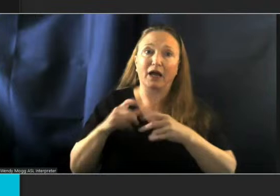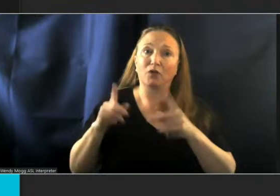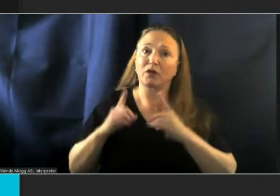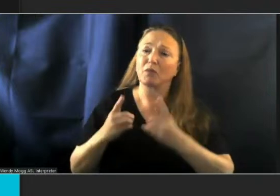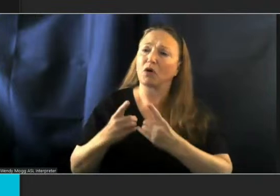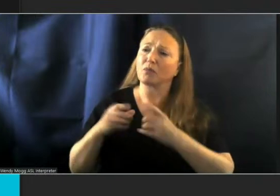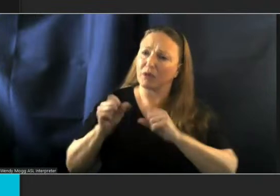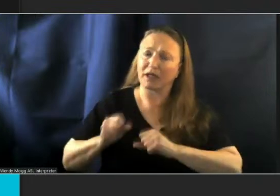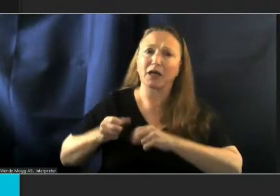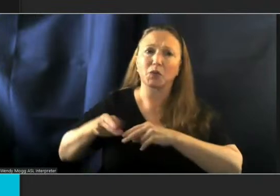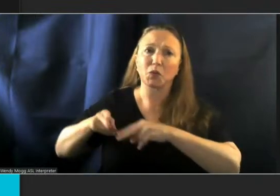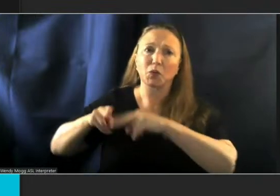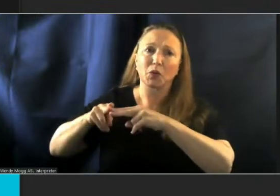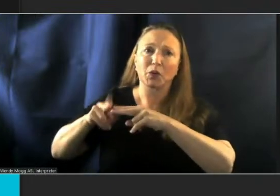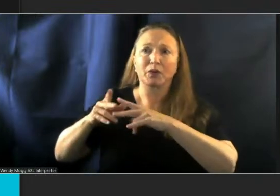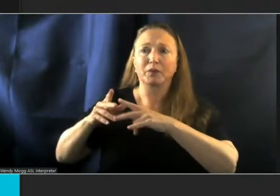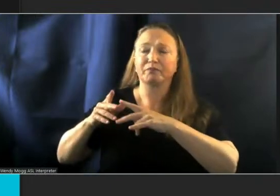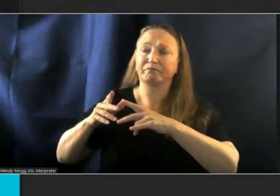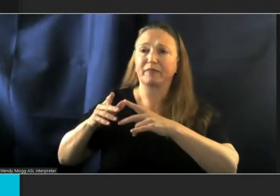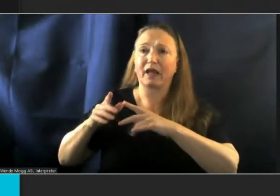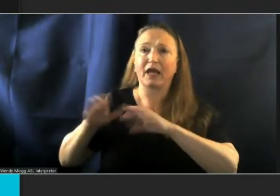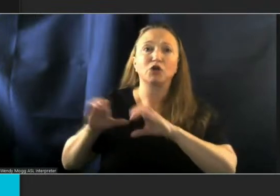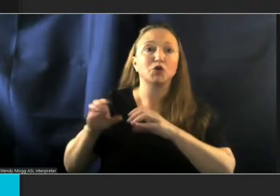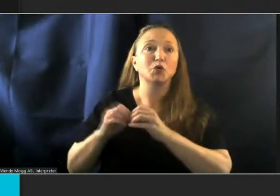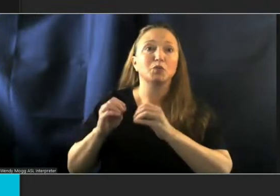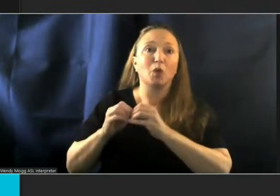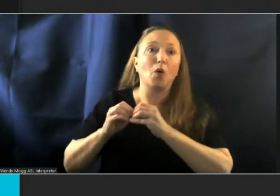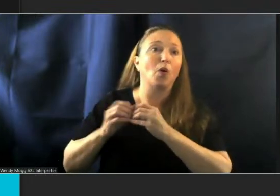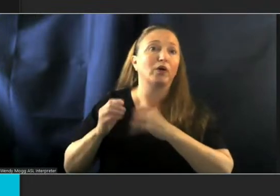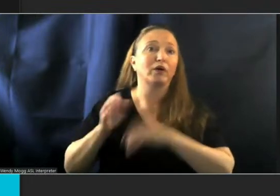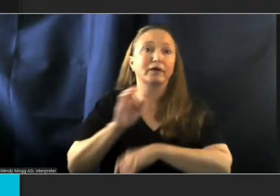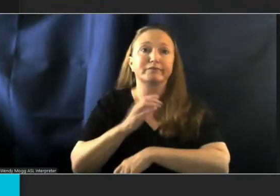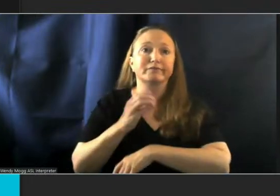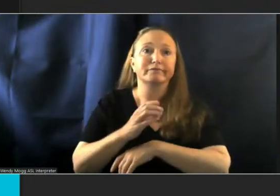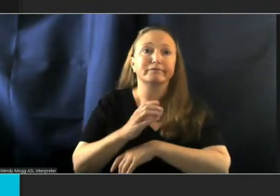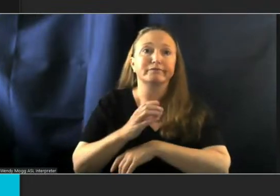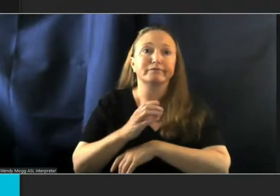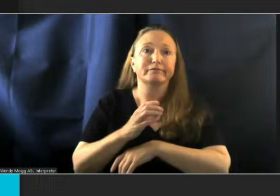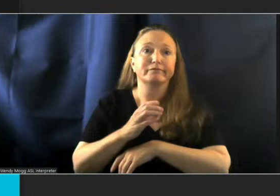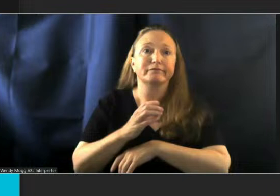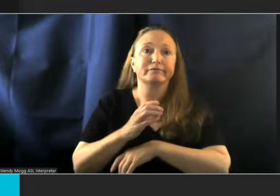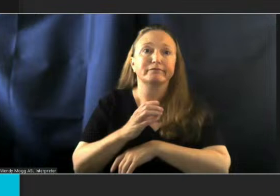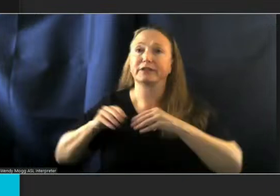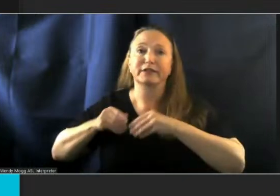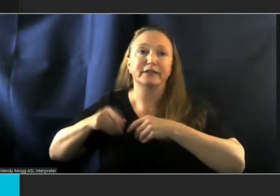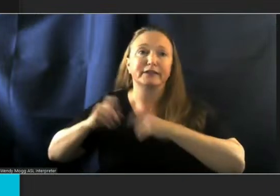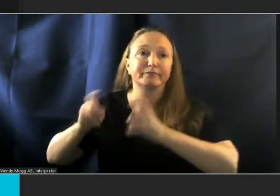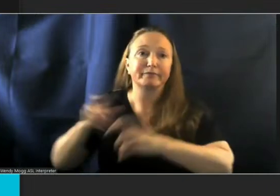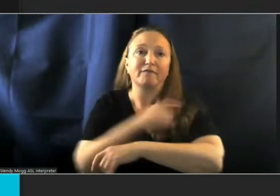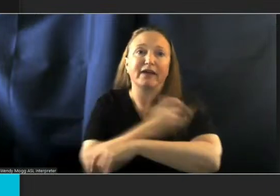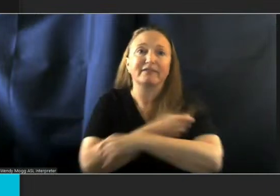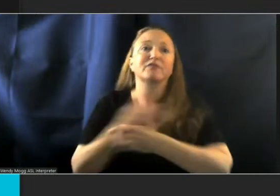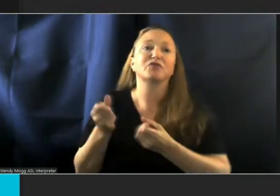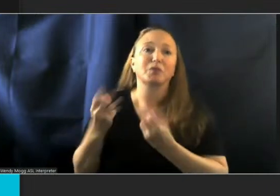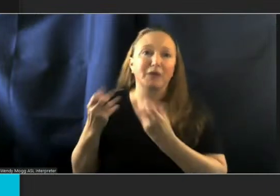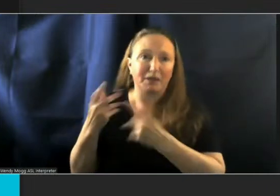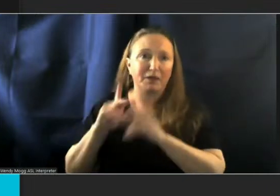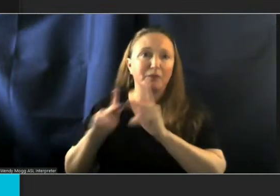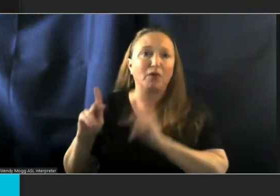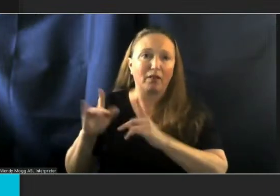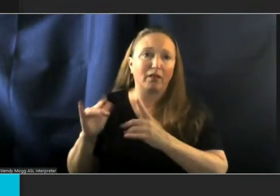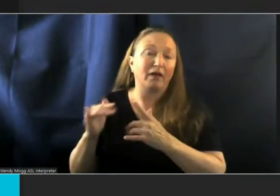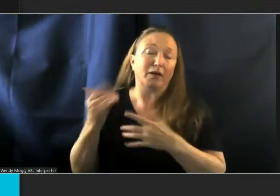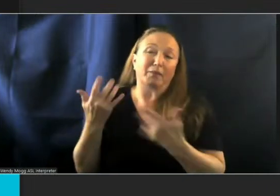with mass vax events. But at this time, if we were to hold a mass vax event, unfortunately, very few people would come. That's what